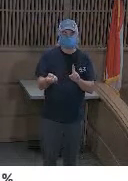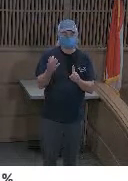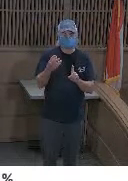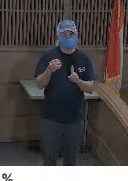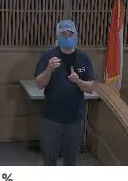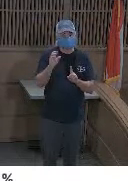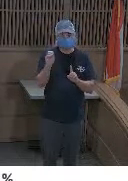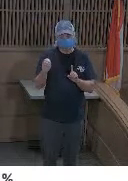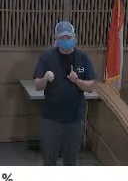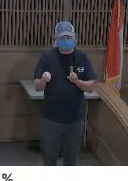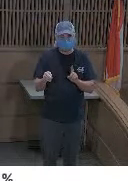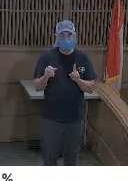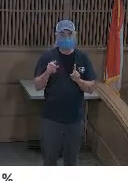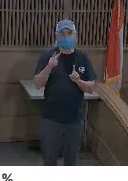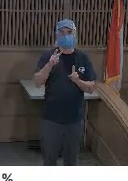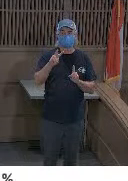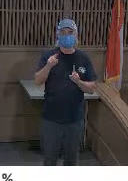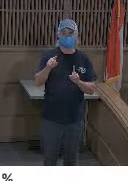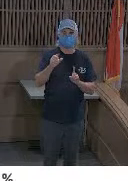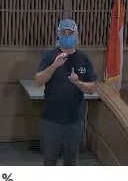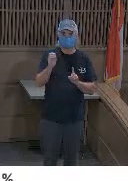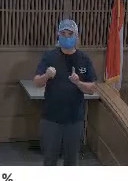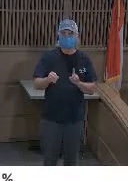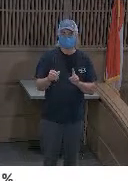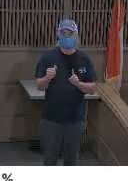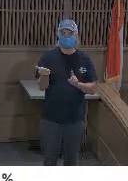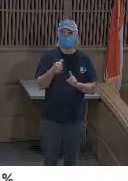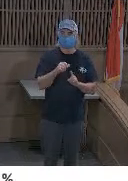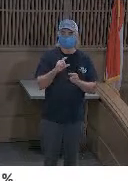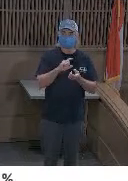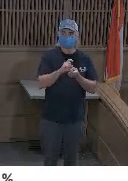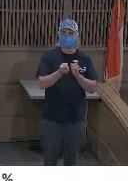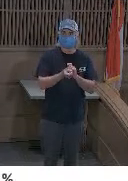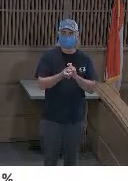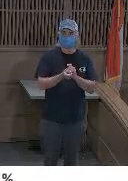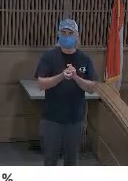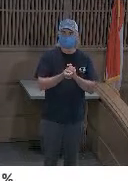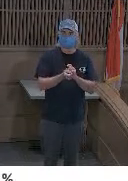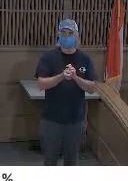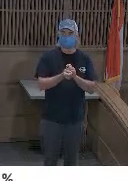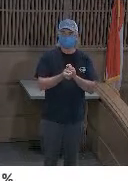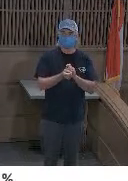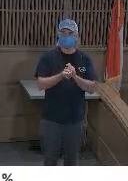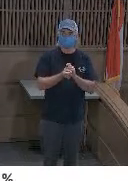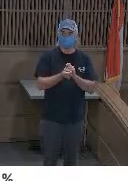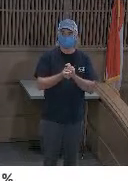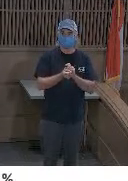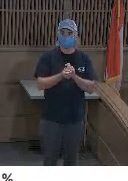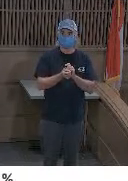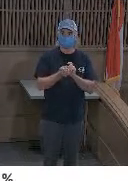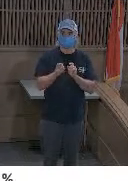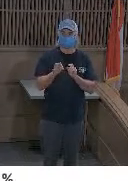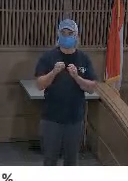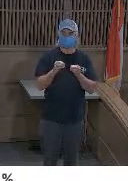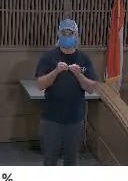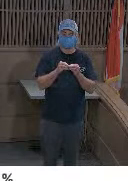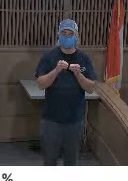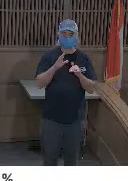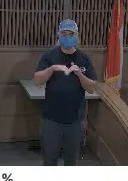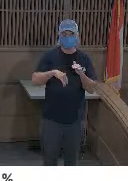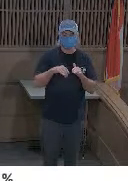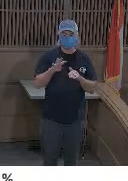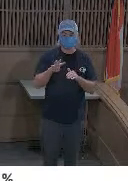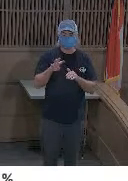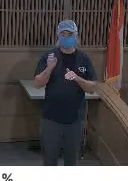I discovered that any change over a reporting period of more than 4% is